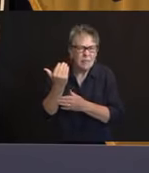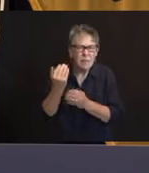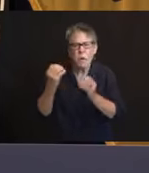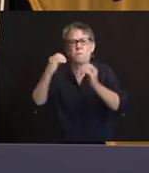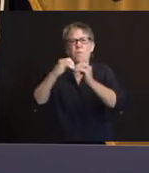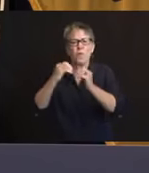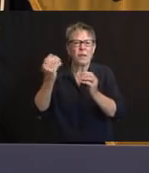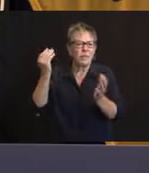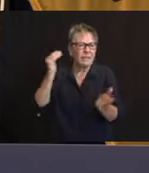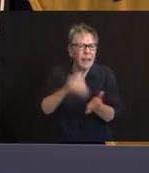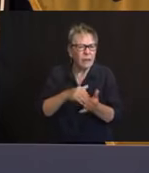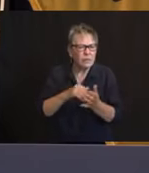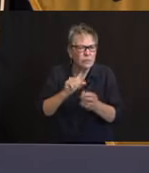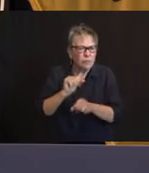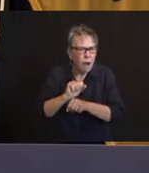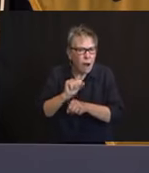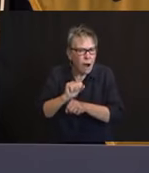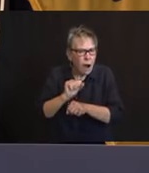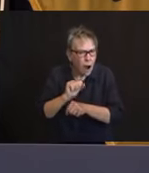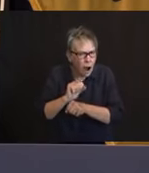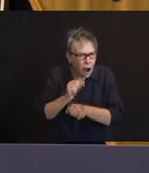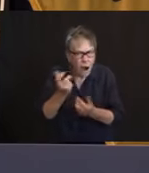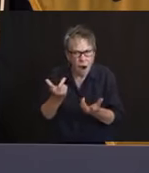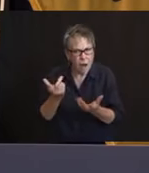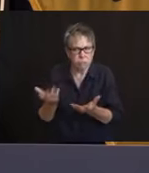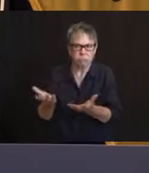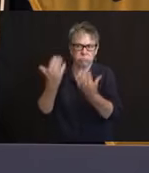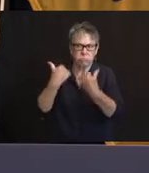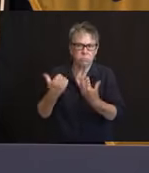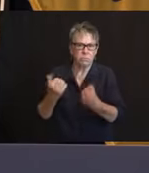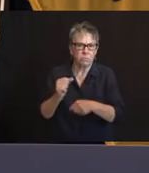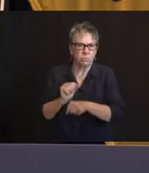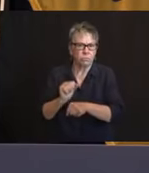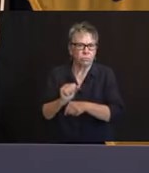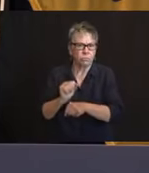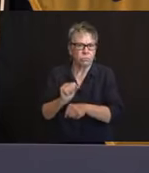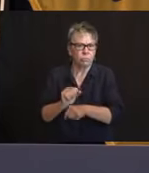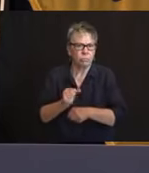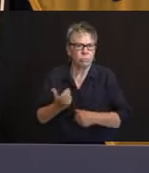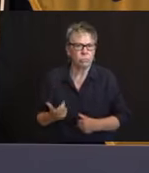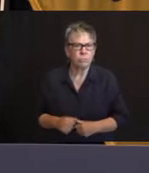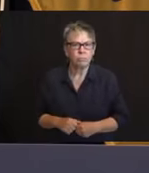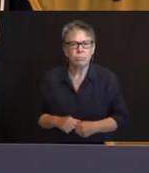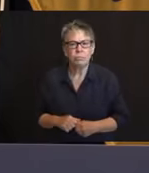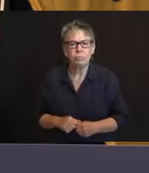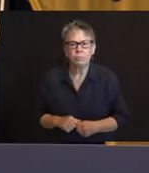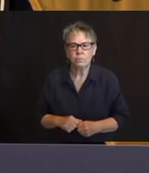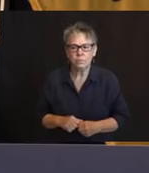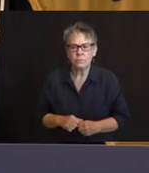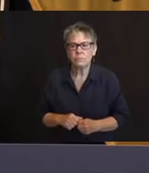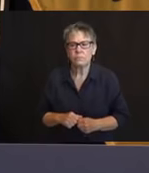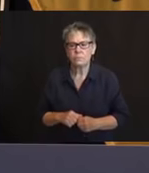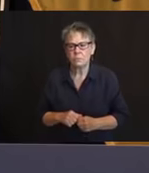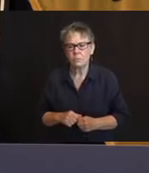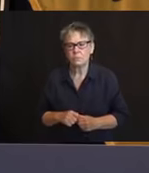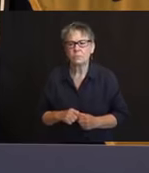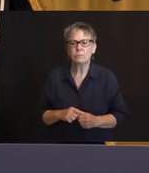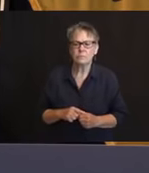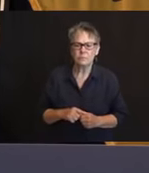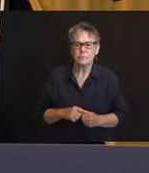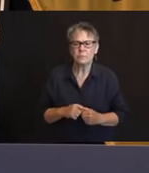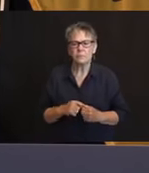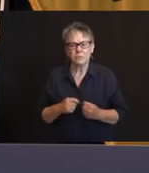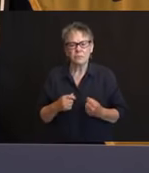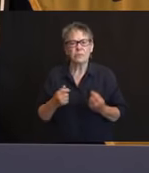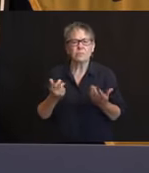a personnel matter, there's a process in place that we have to respect that has to play out. I've got nothing new to report on the corrections